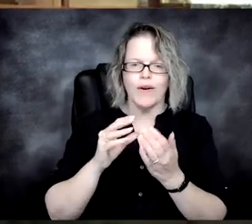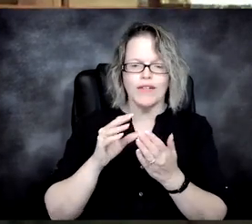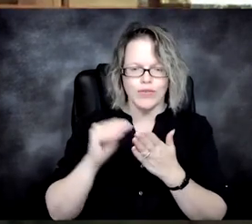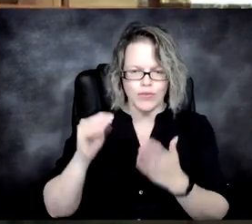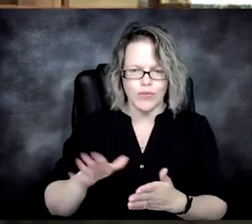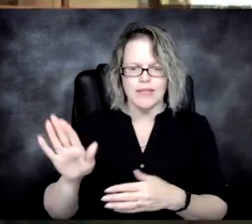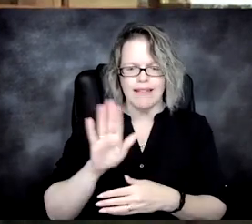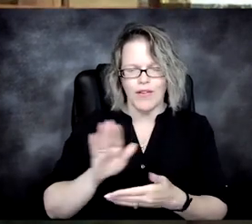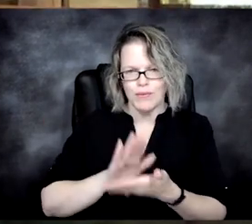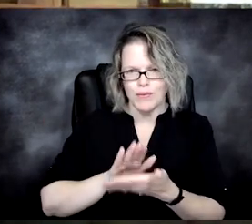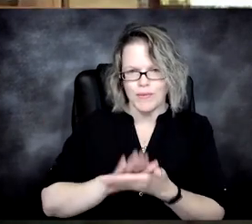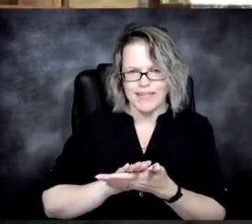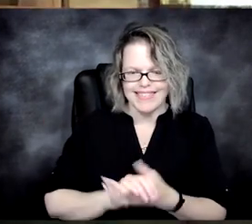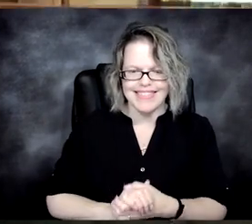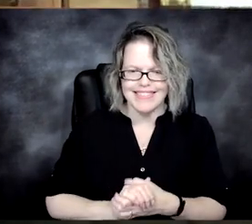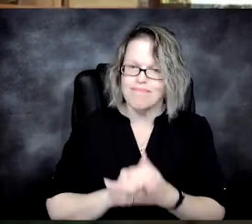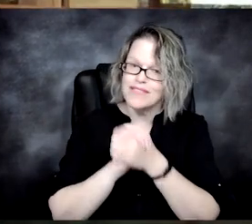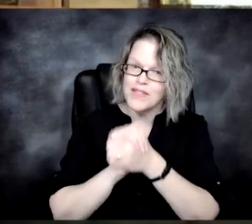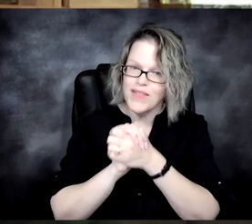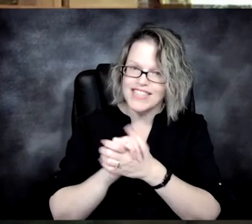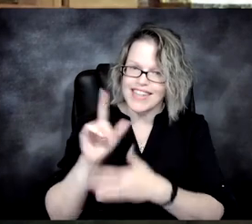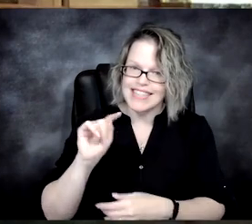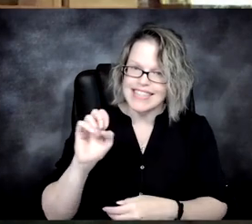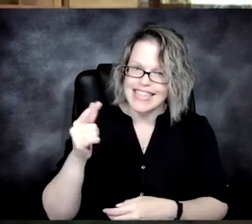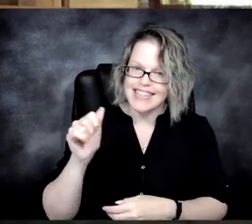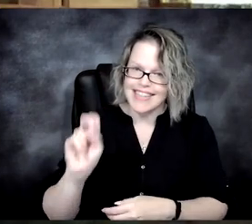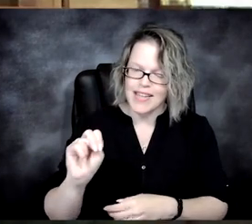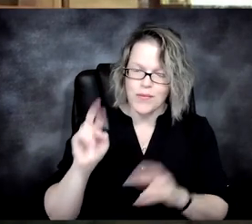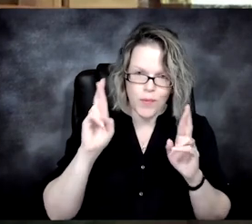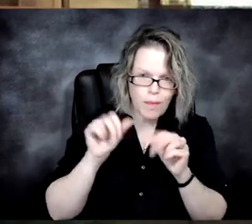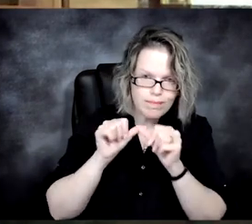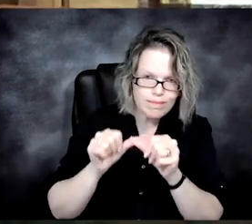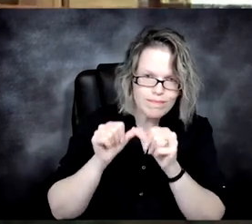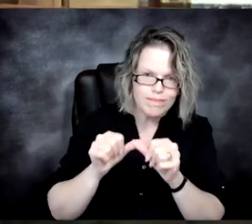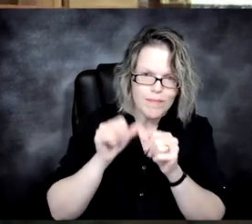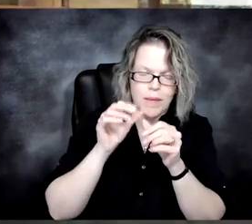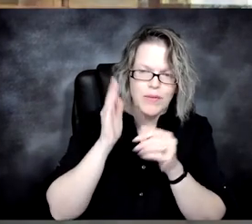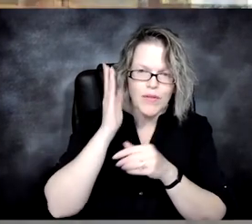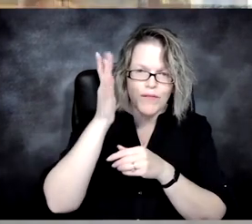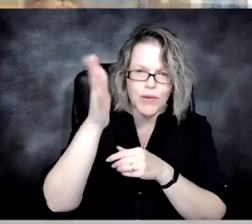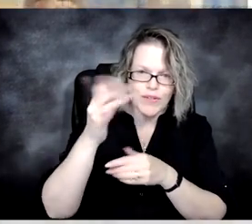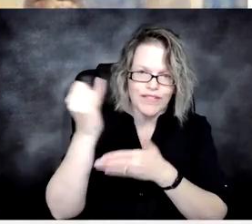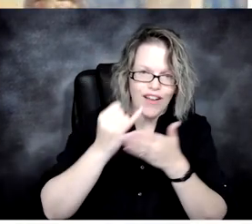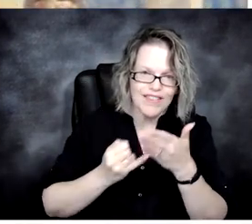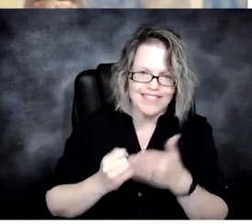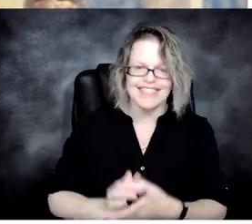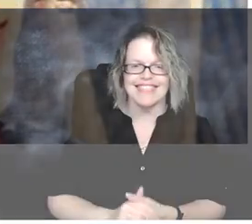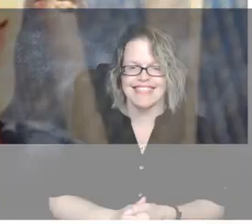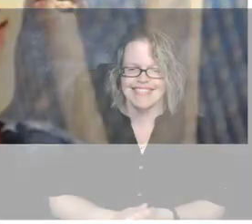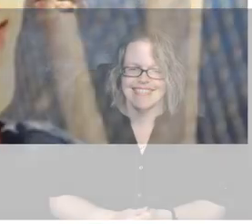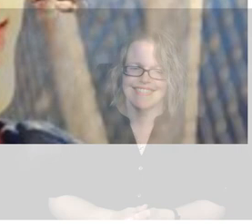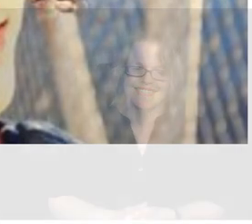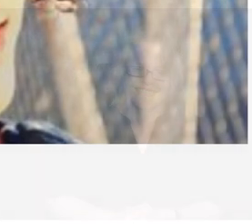students in their schools. Congratulations, Tegan, and we hope that you will continue to pursue a future in the arts.